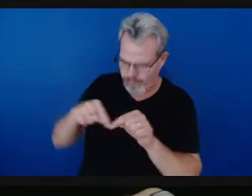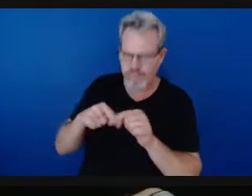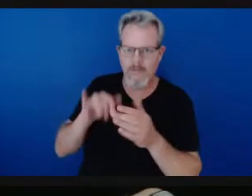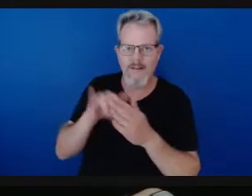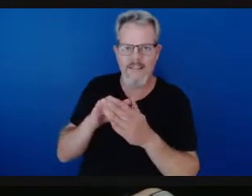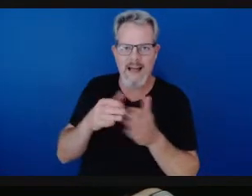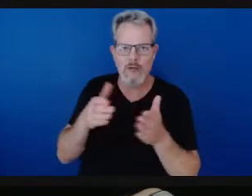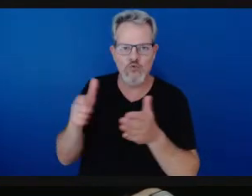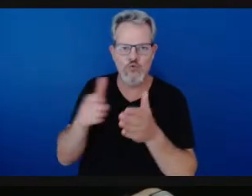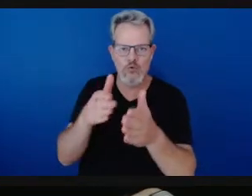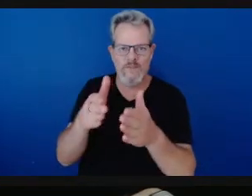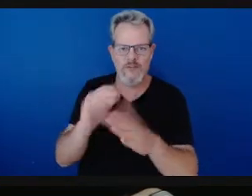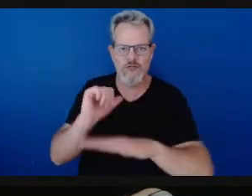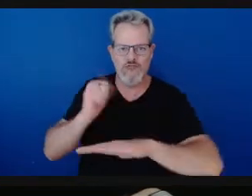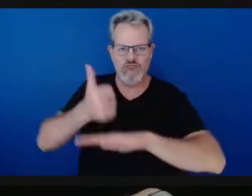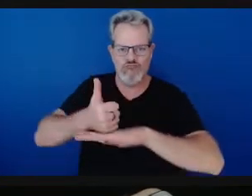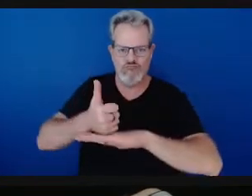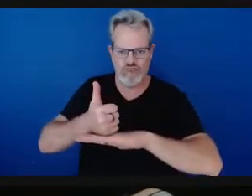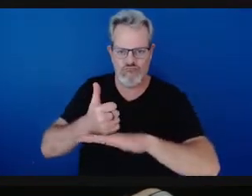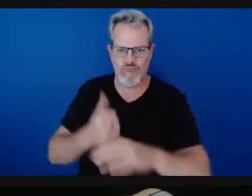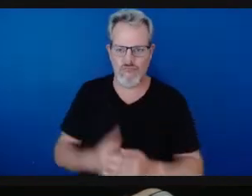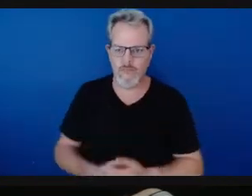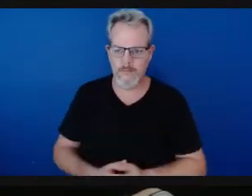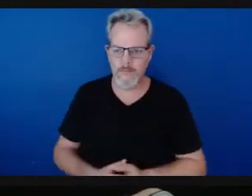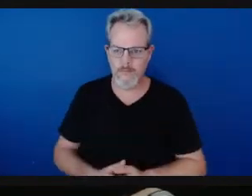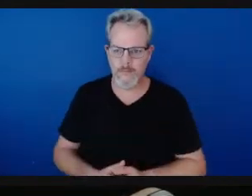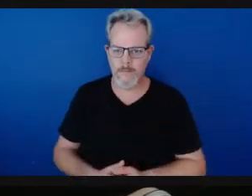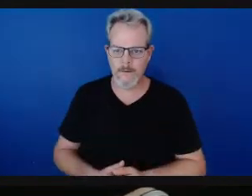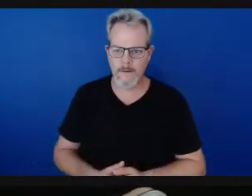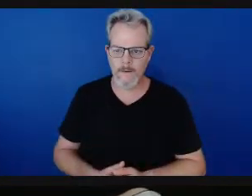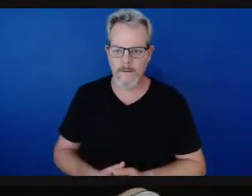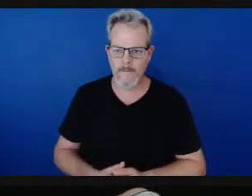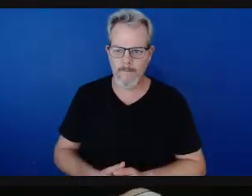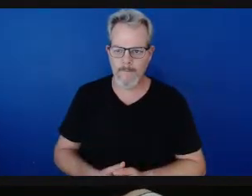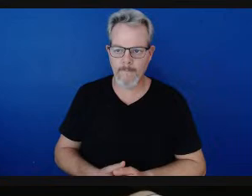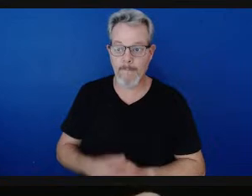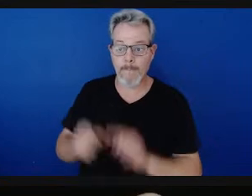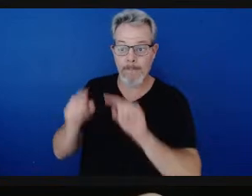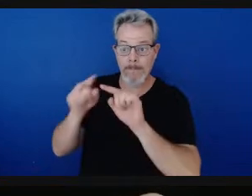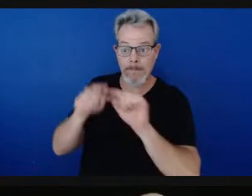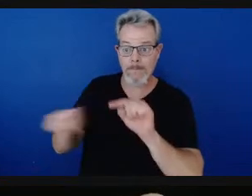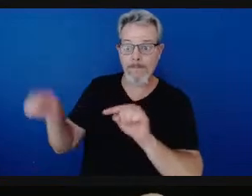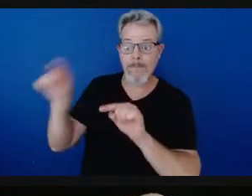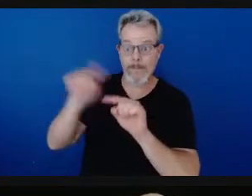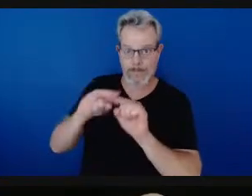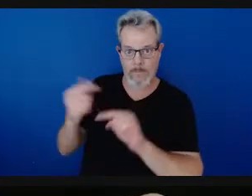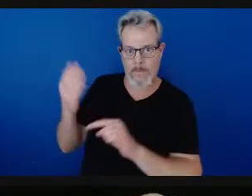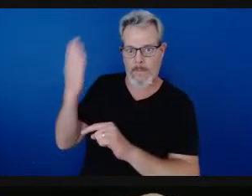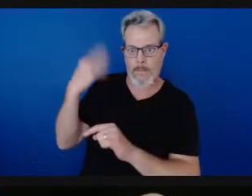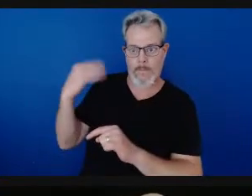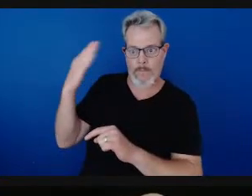that pit there. Right, and there is our southwest vent from a previous eruption.